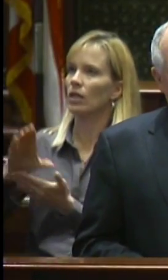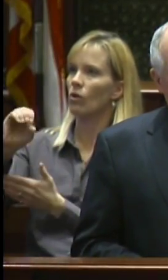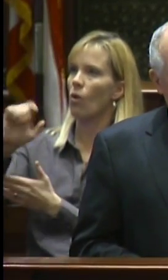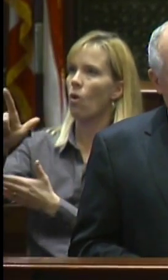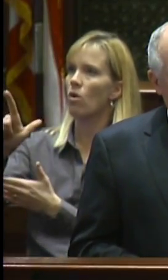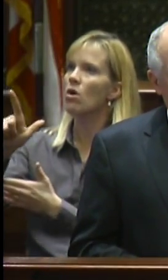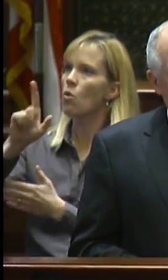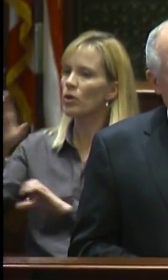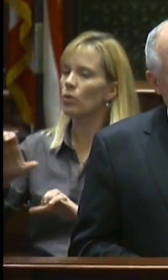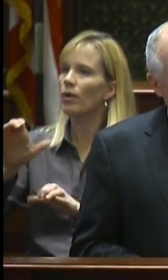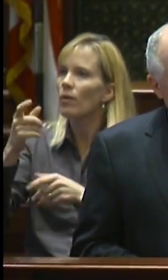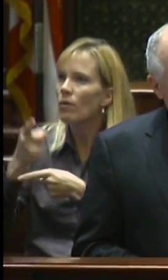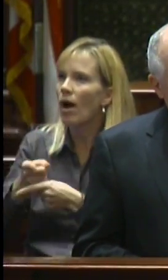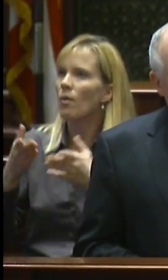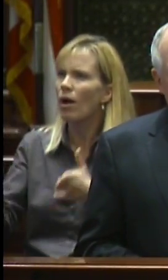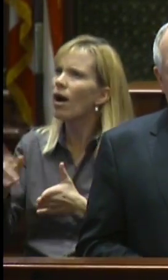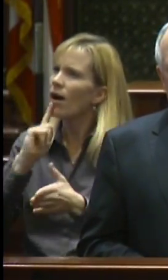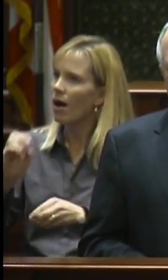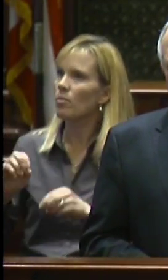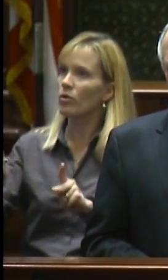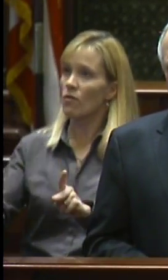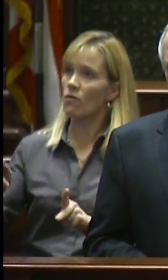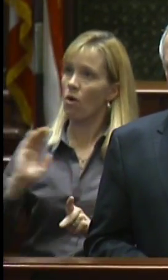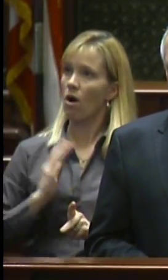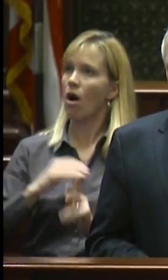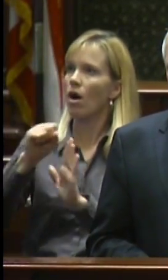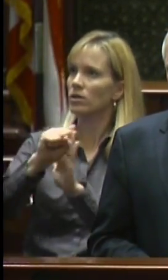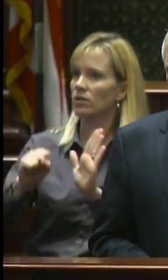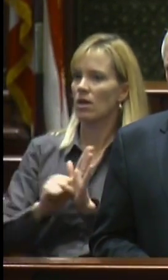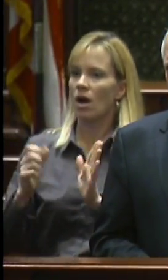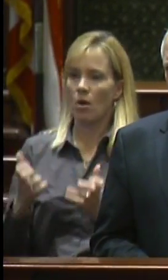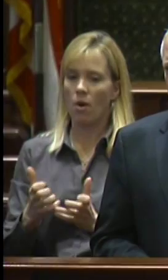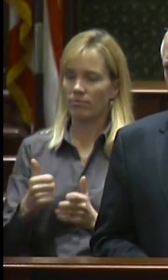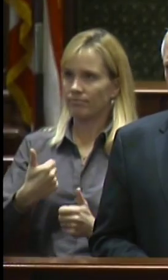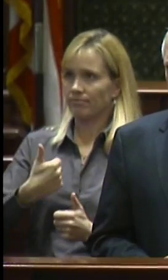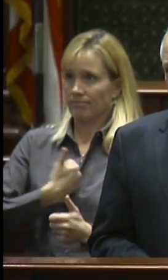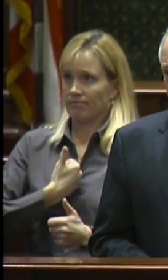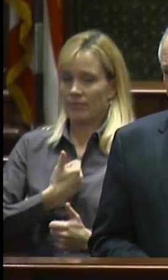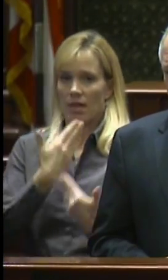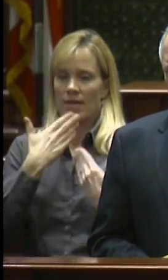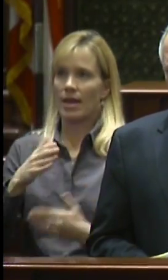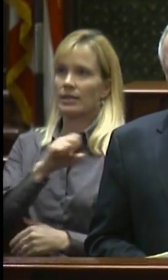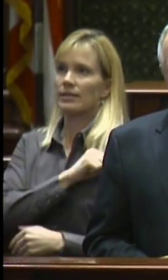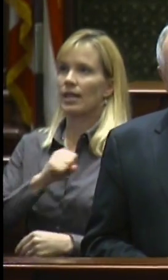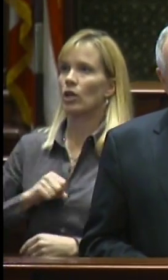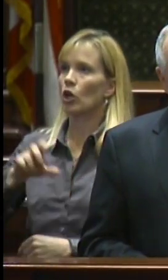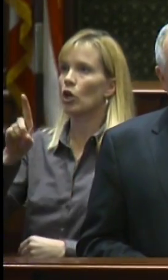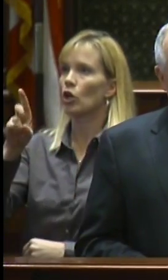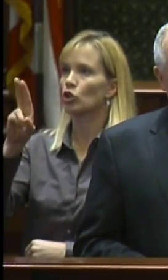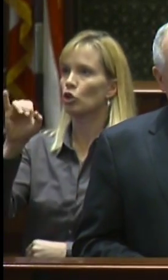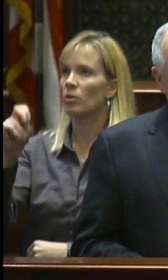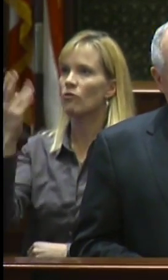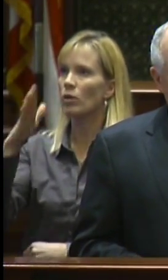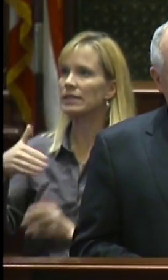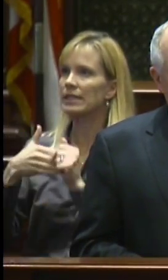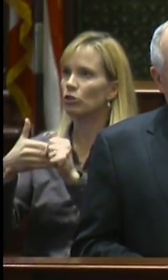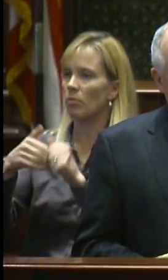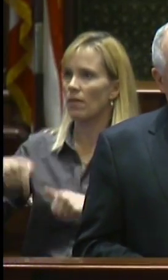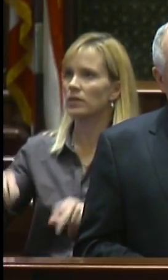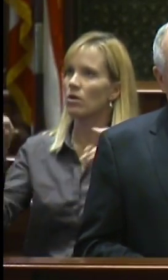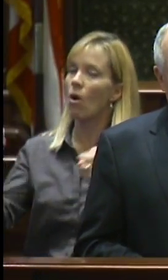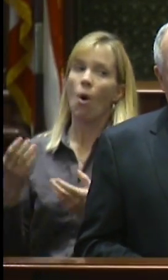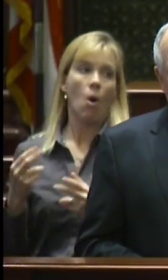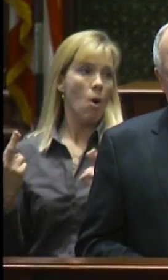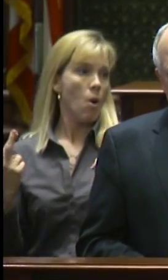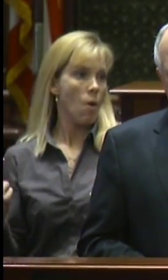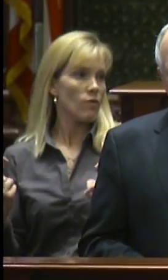do it in the right way. This is an opportunity for our state, and I want to personally thank Senator Durbin for his leadership on this issue.